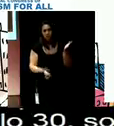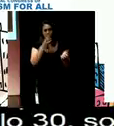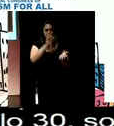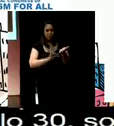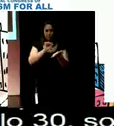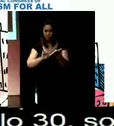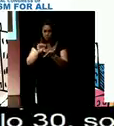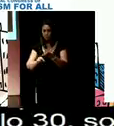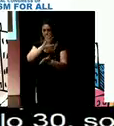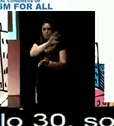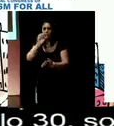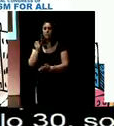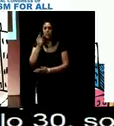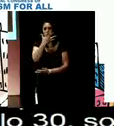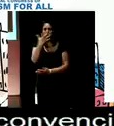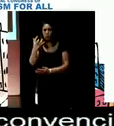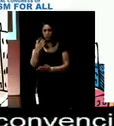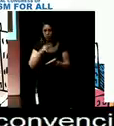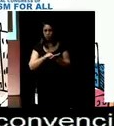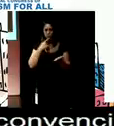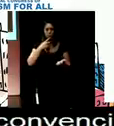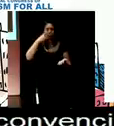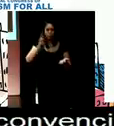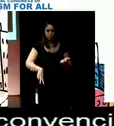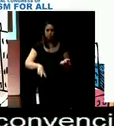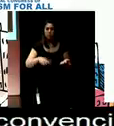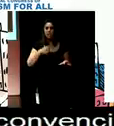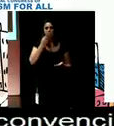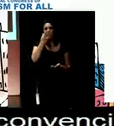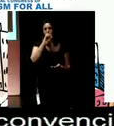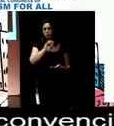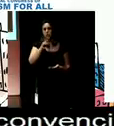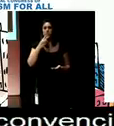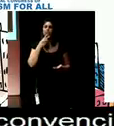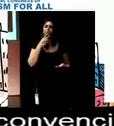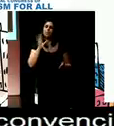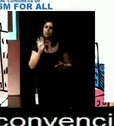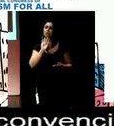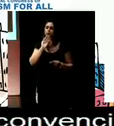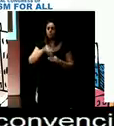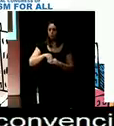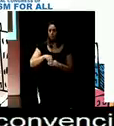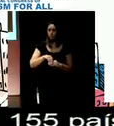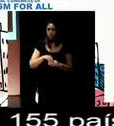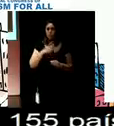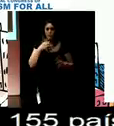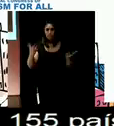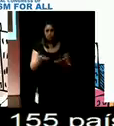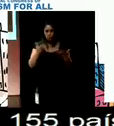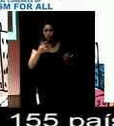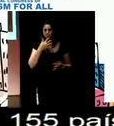that was signed by 135 countries, and it was ratified by the 103